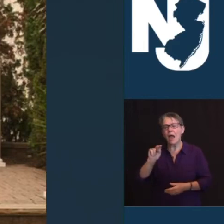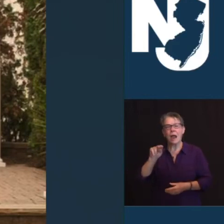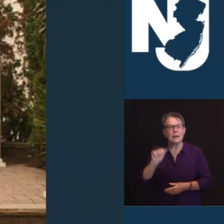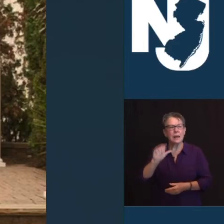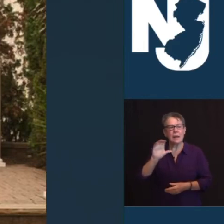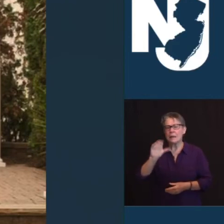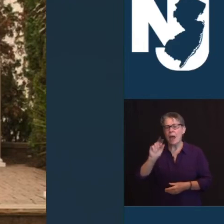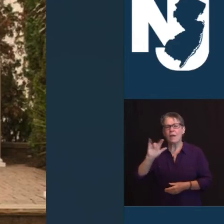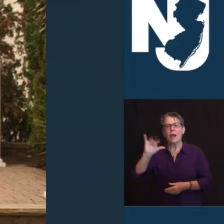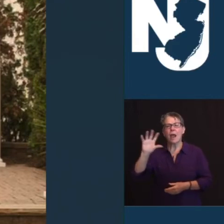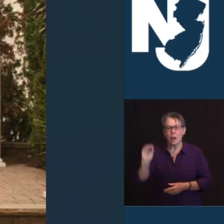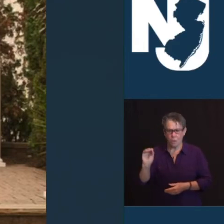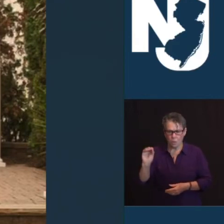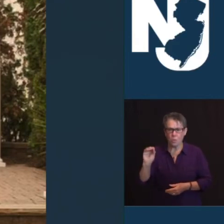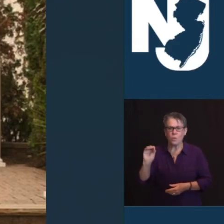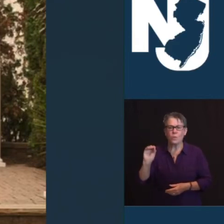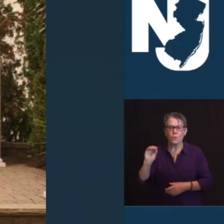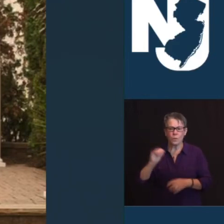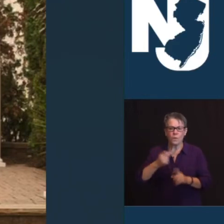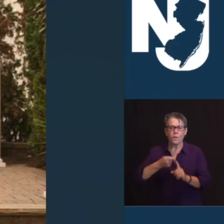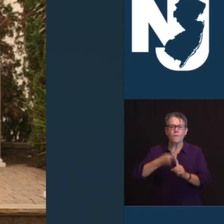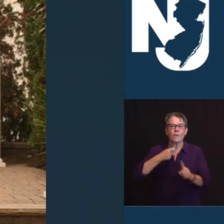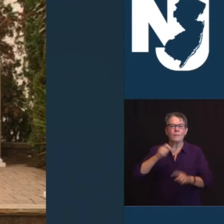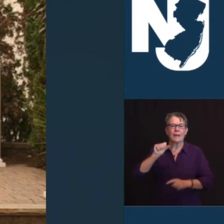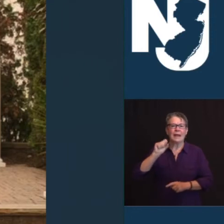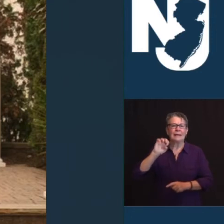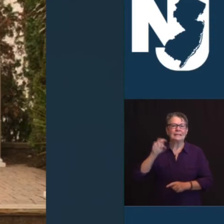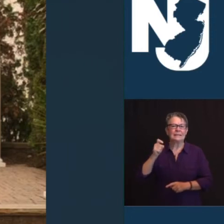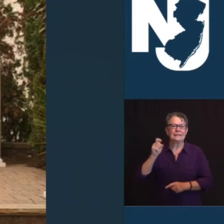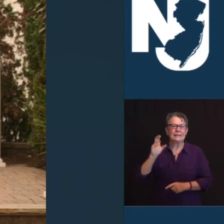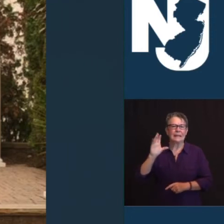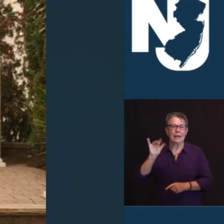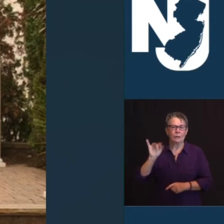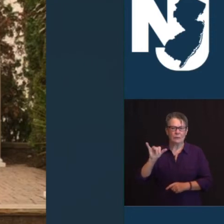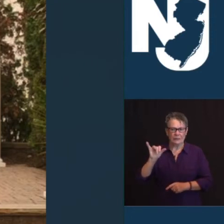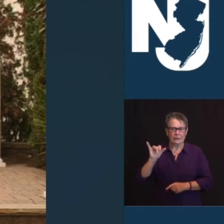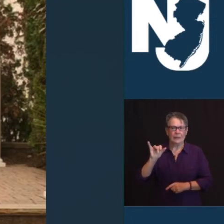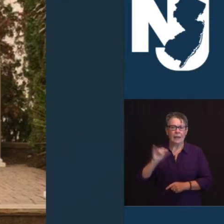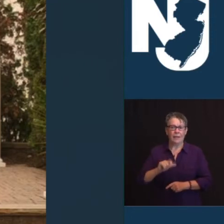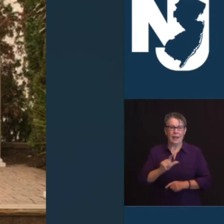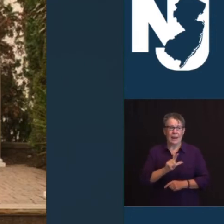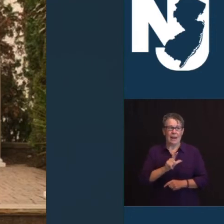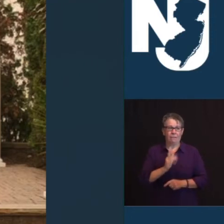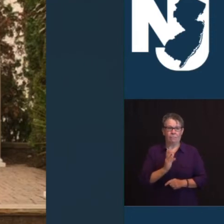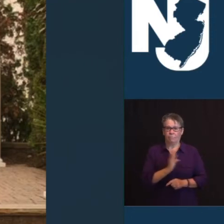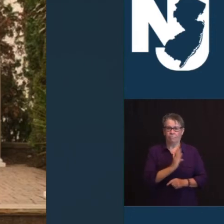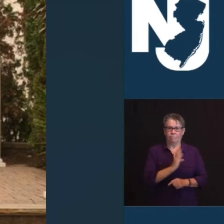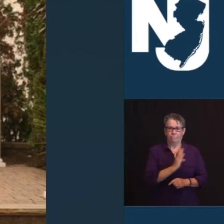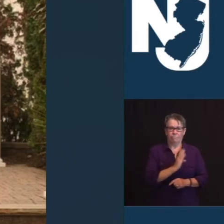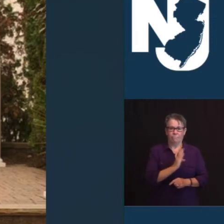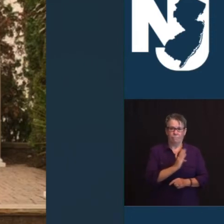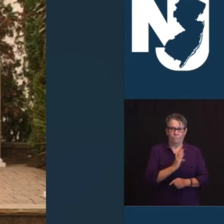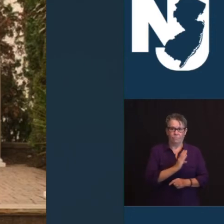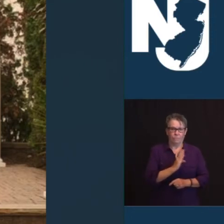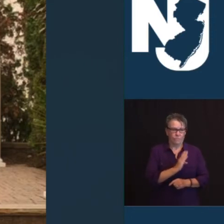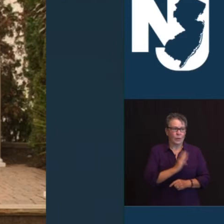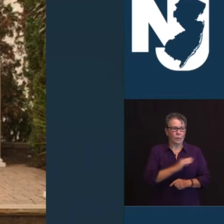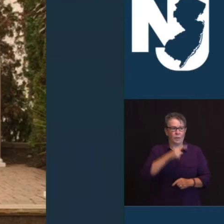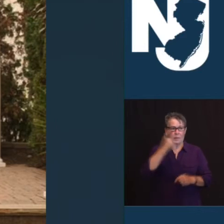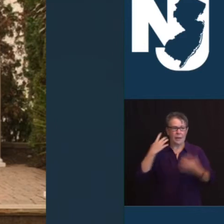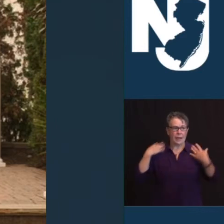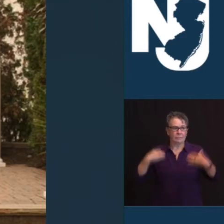Anna Cariello. That's Anna on the left of the photo with the gentleman with his hands on her shoulders. She was a longtime